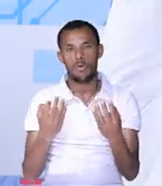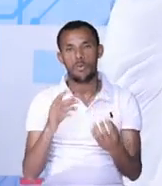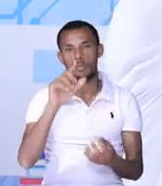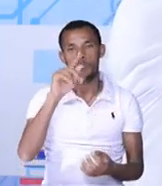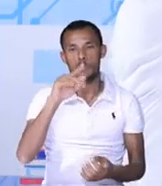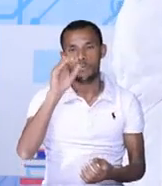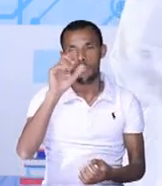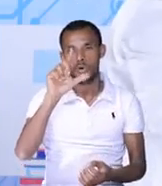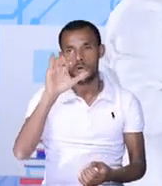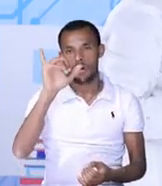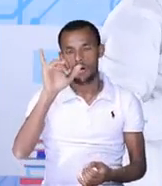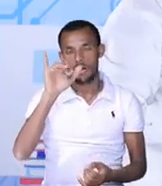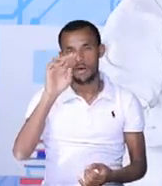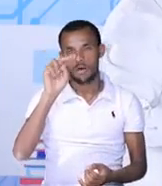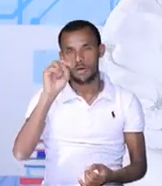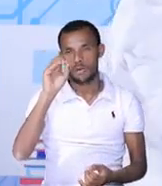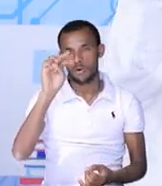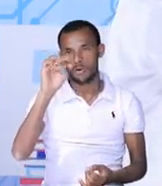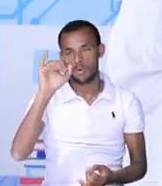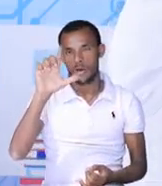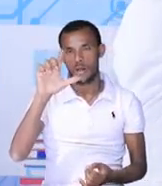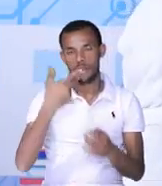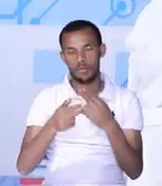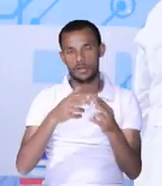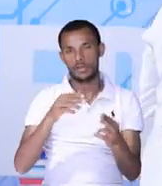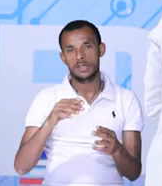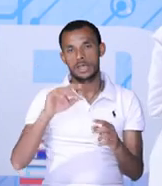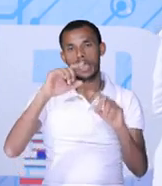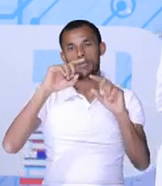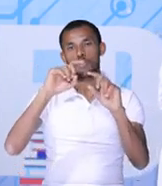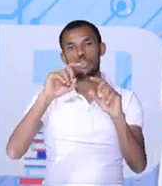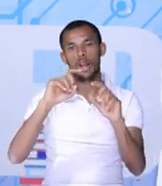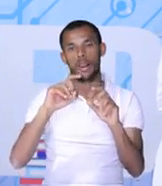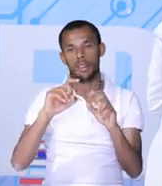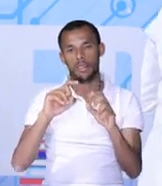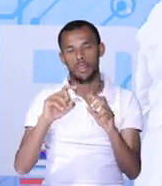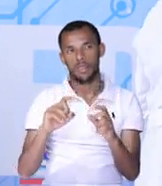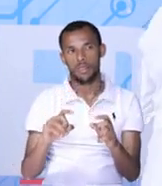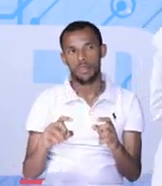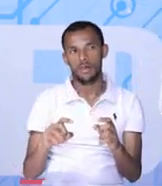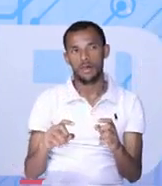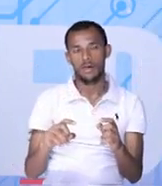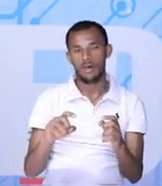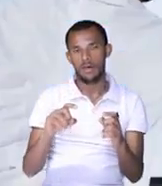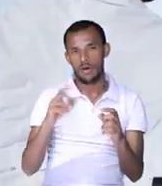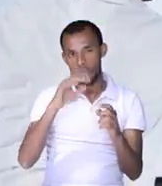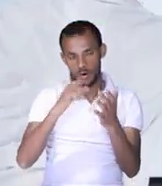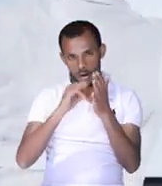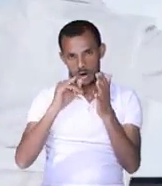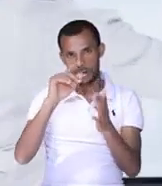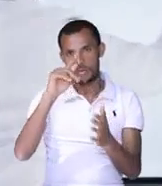polynomial times exponential function or polynomial times trigonometric